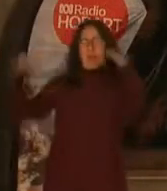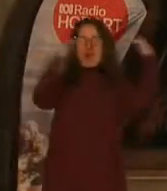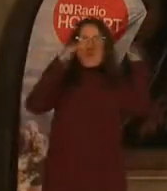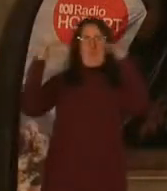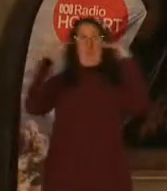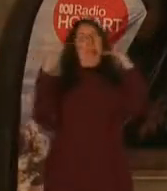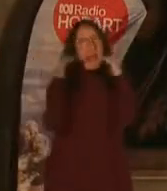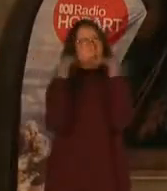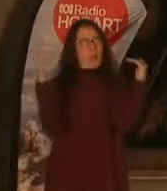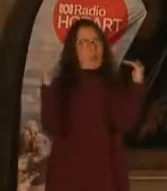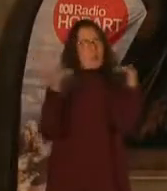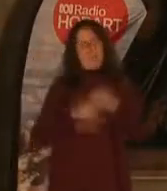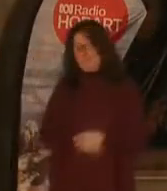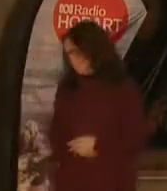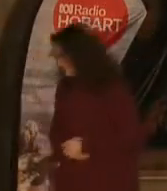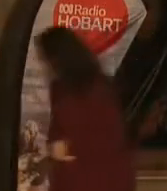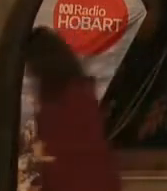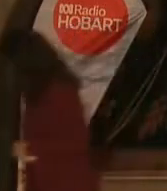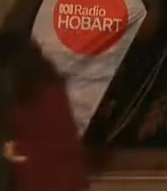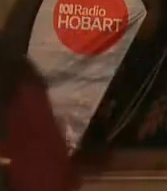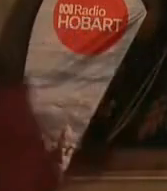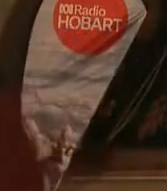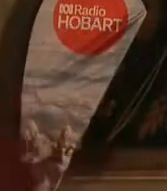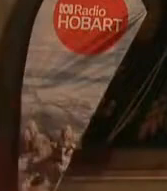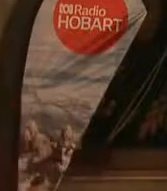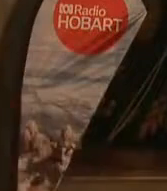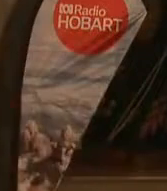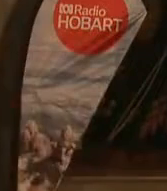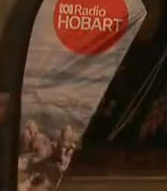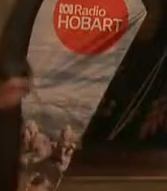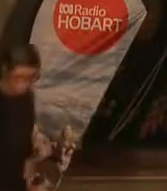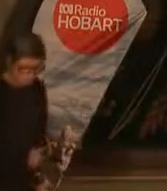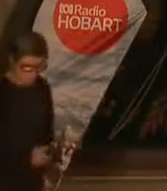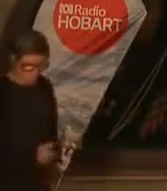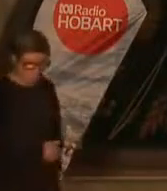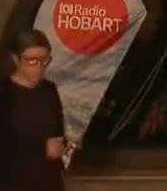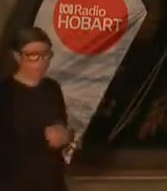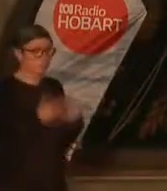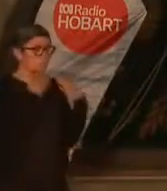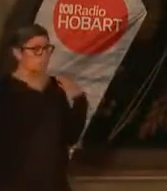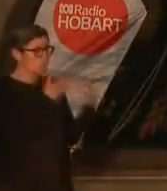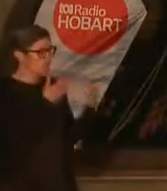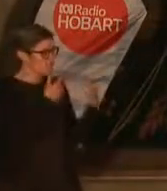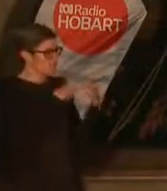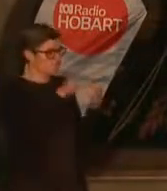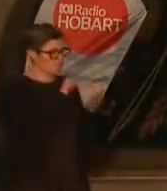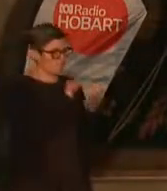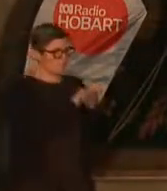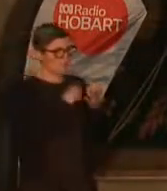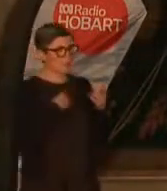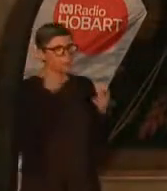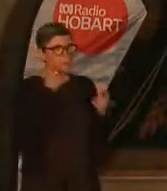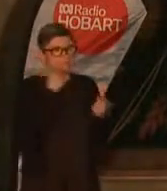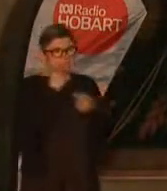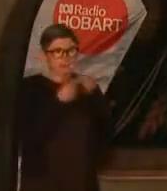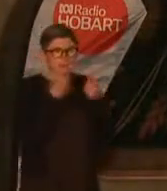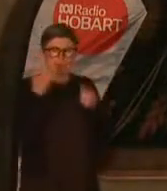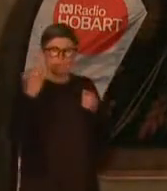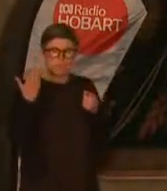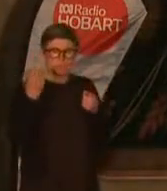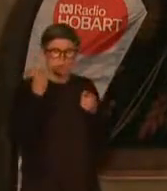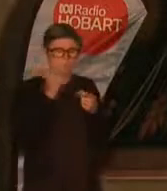Thank you for that one. I was thinking that you've kind of grasped this idea that I was trying to articulate earlier today